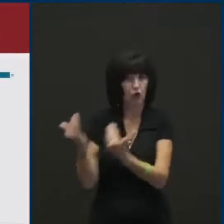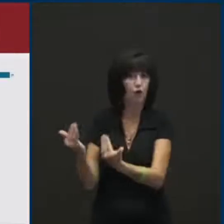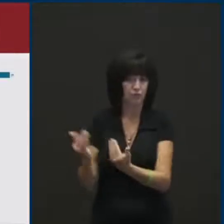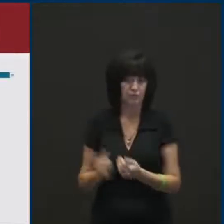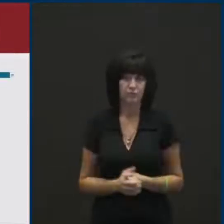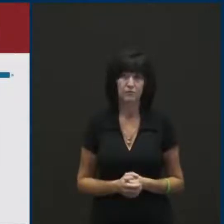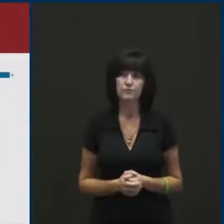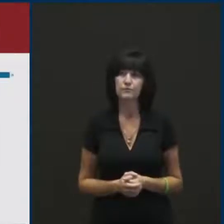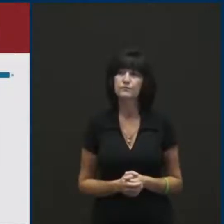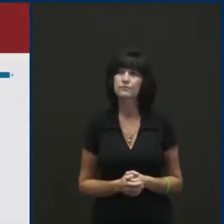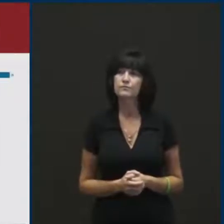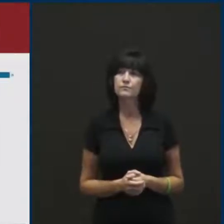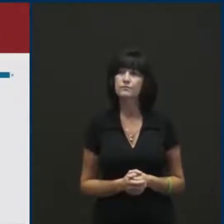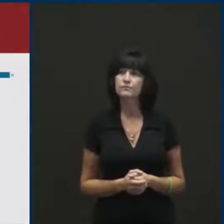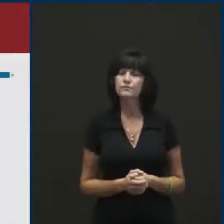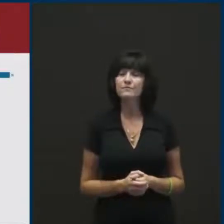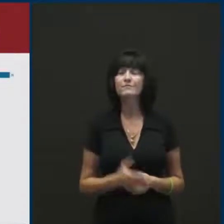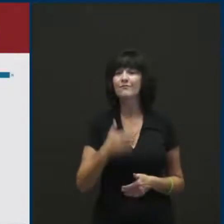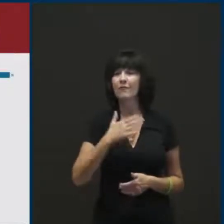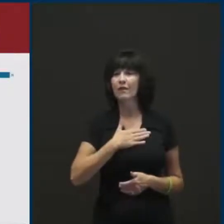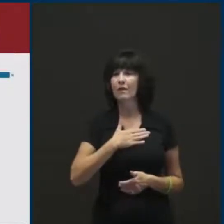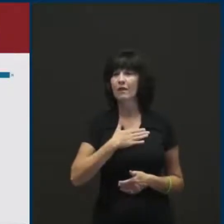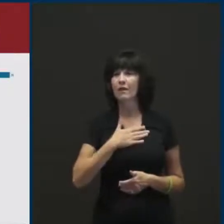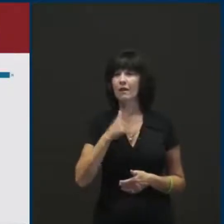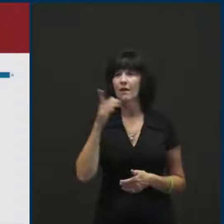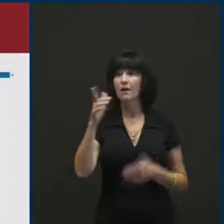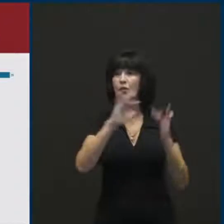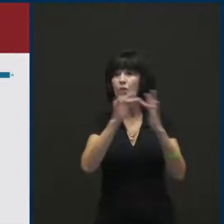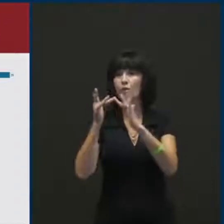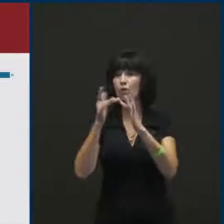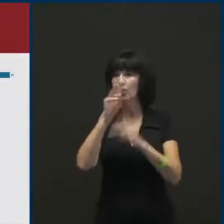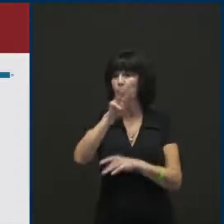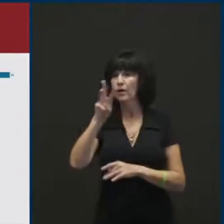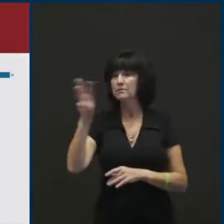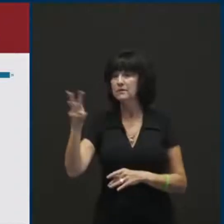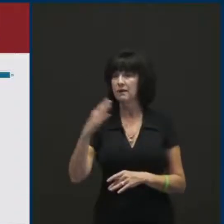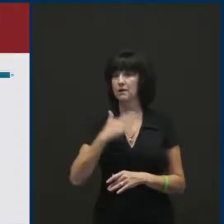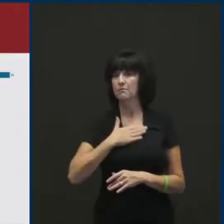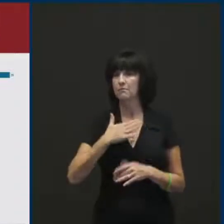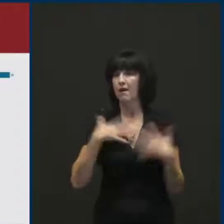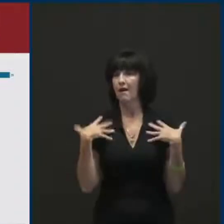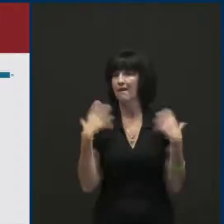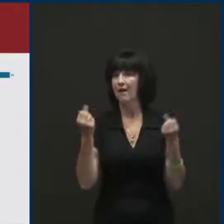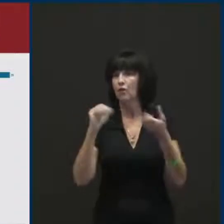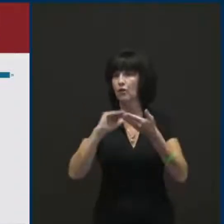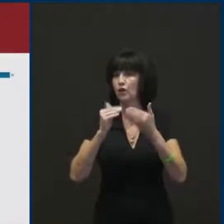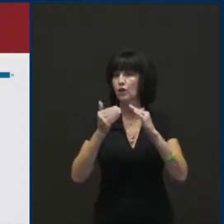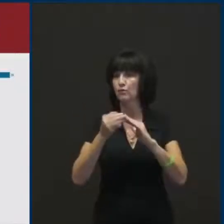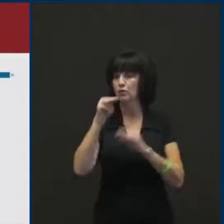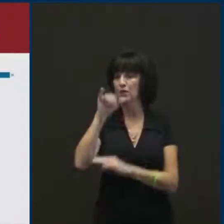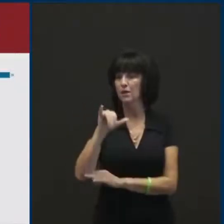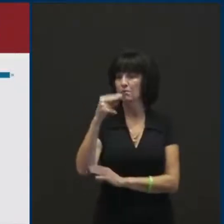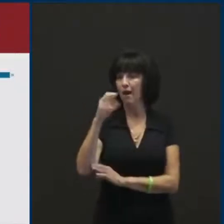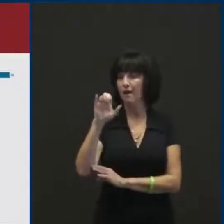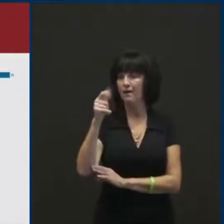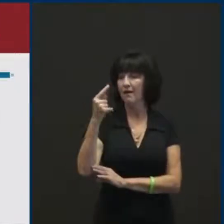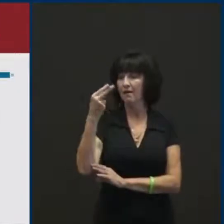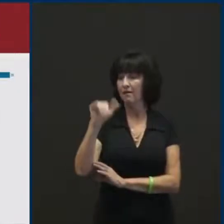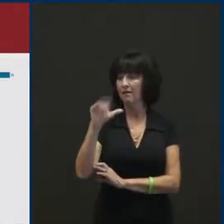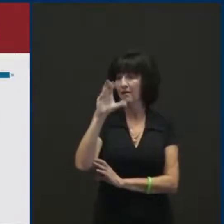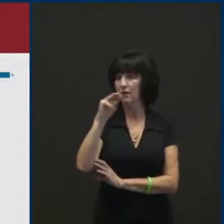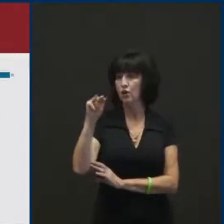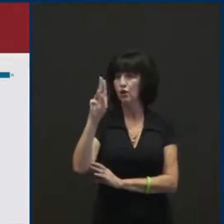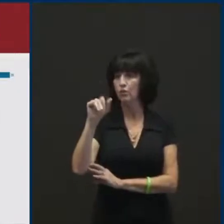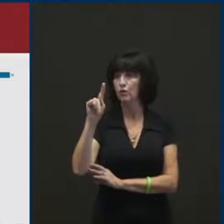Also on our My Healthy Community website, we have now for the past 3 weeks been